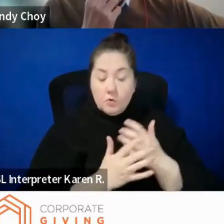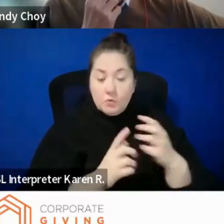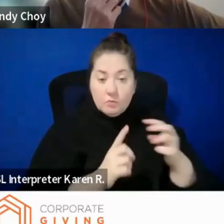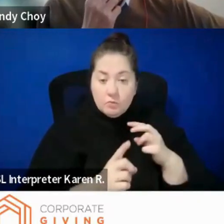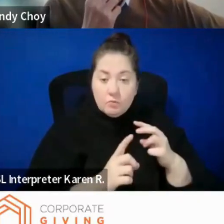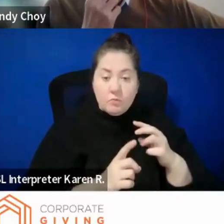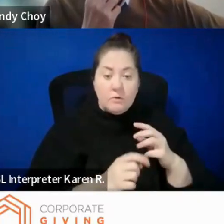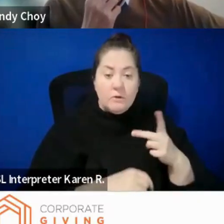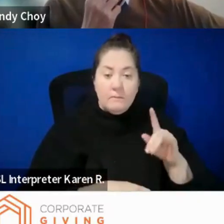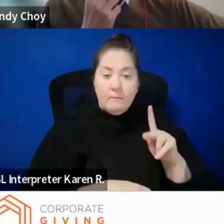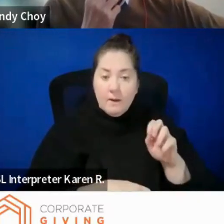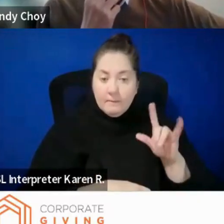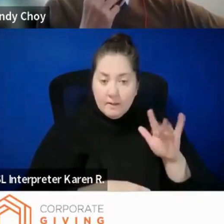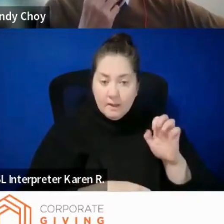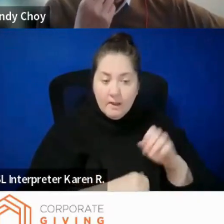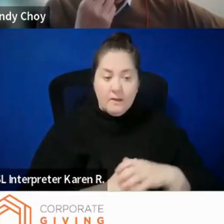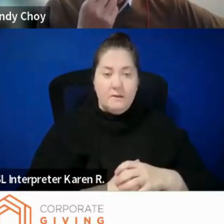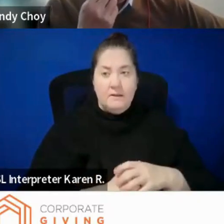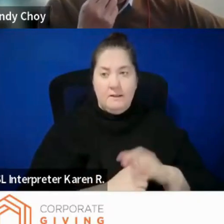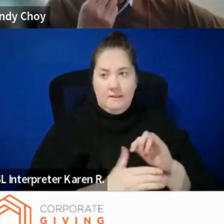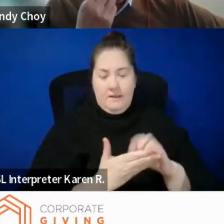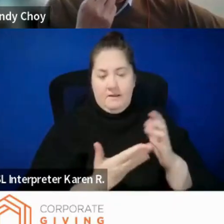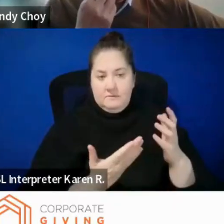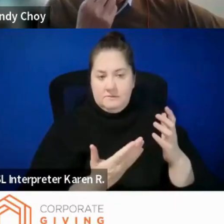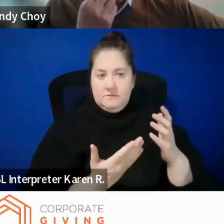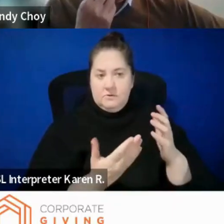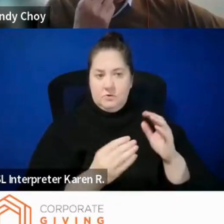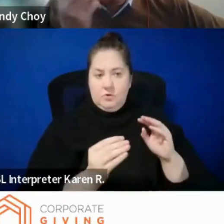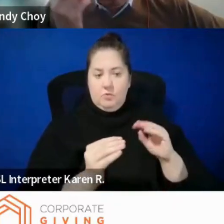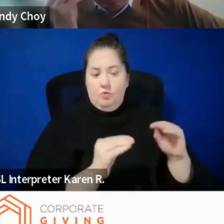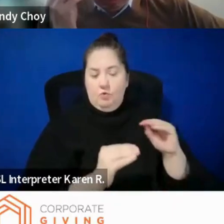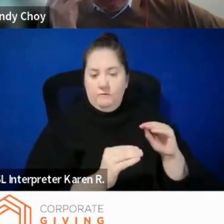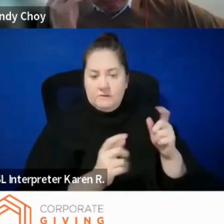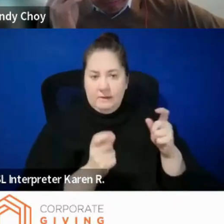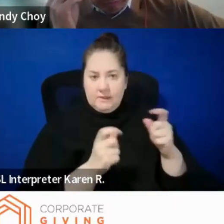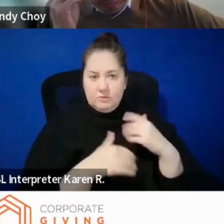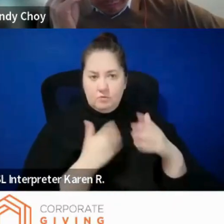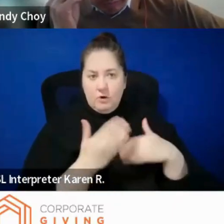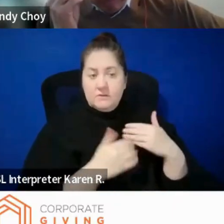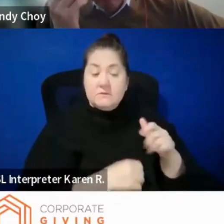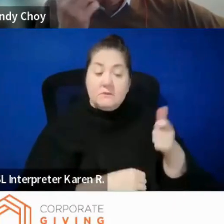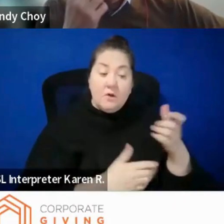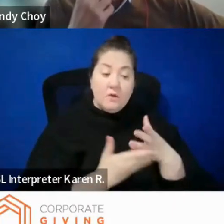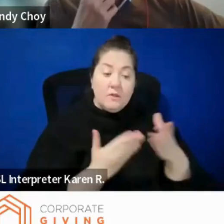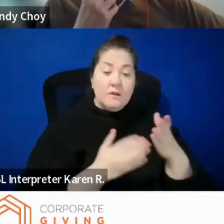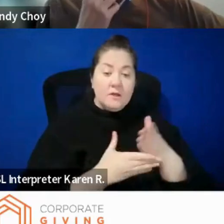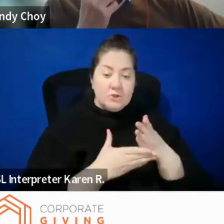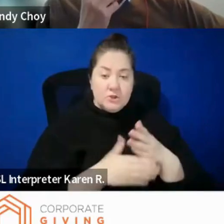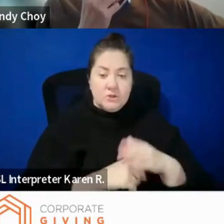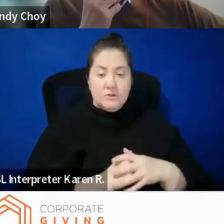And that's just part of the moves management process. And the other thing that I shared is